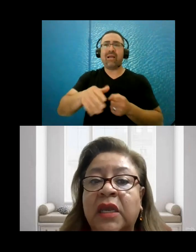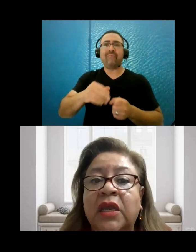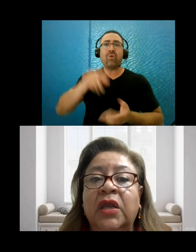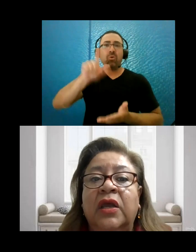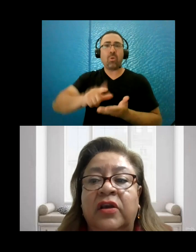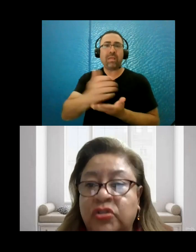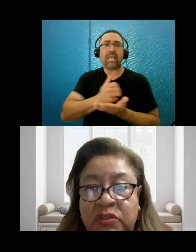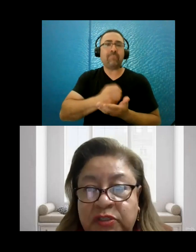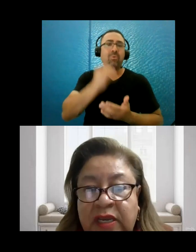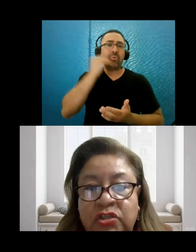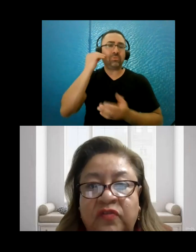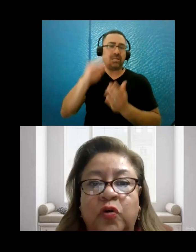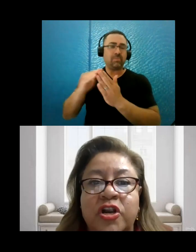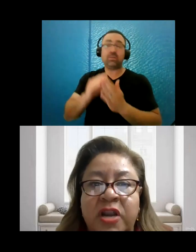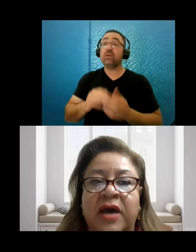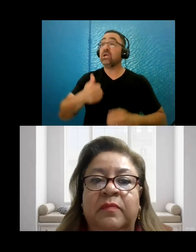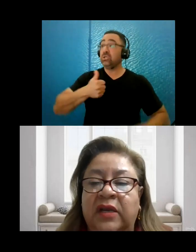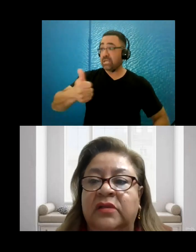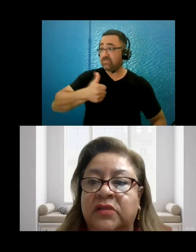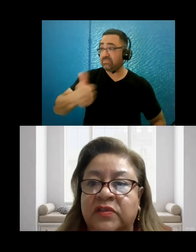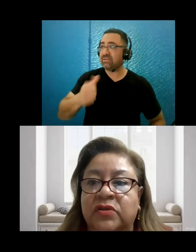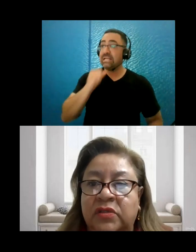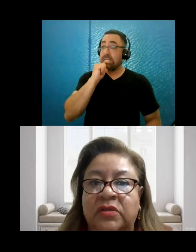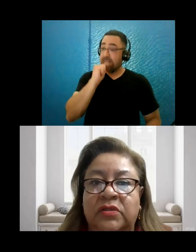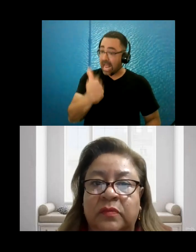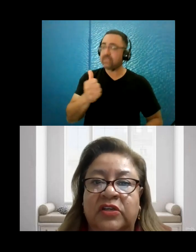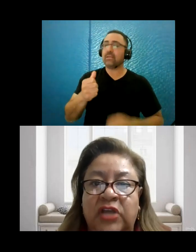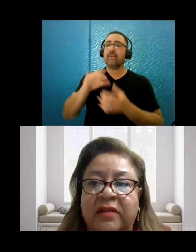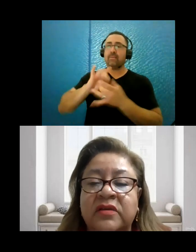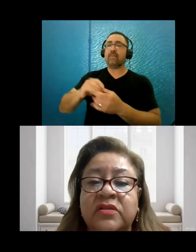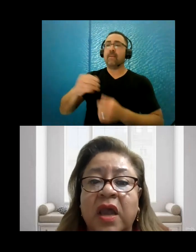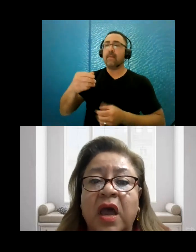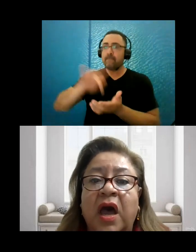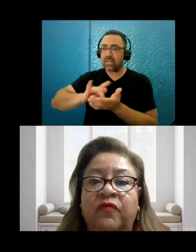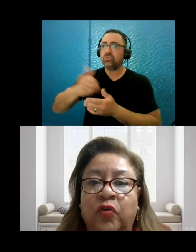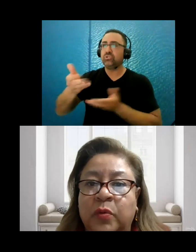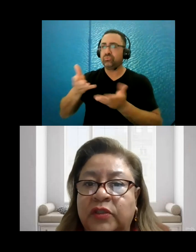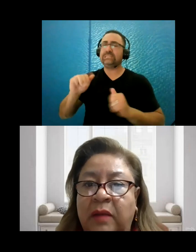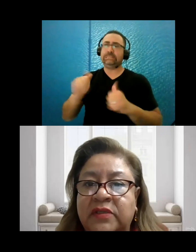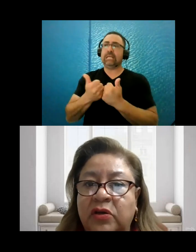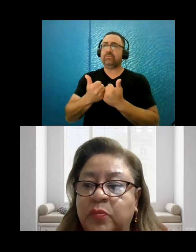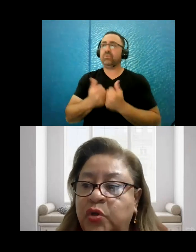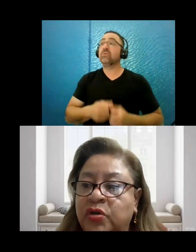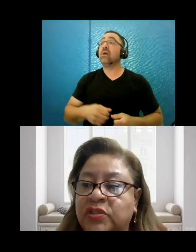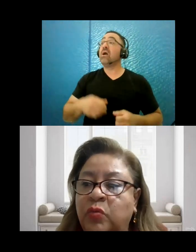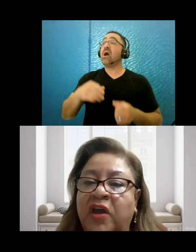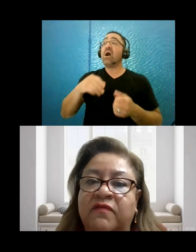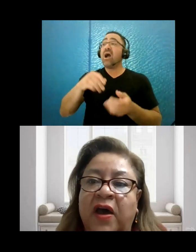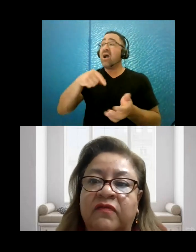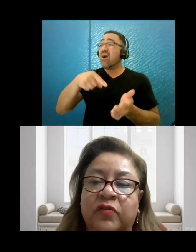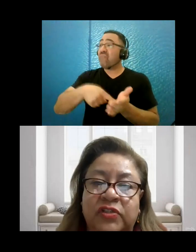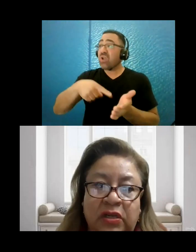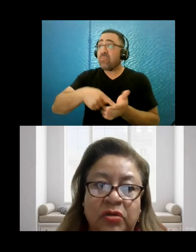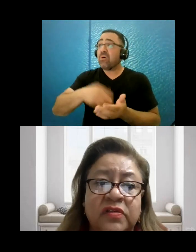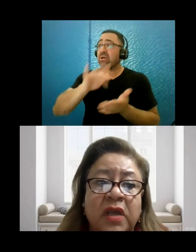community. Their transportation for non-medical service continues to be a challenge. Affordable tablets and computers and